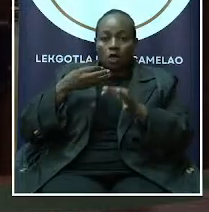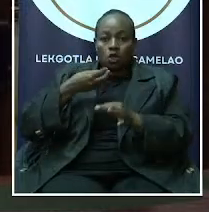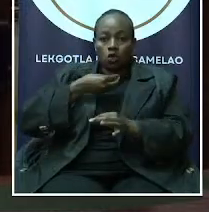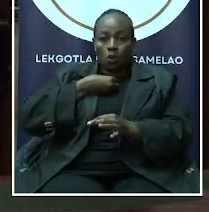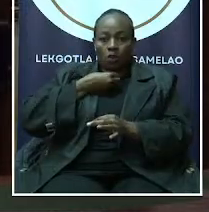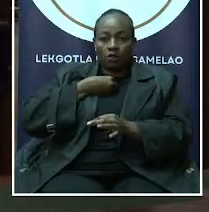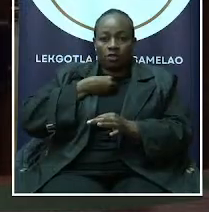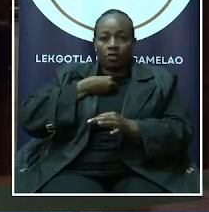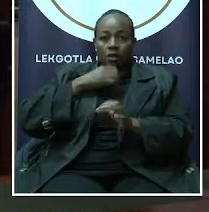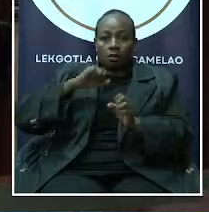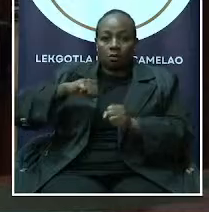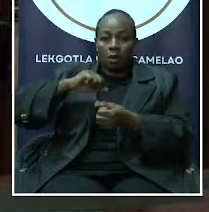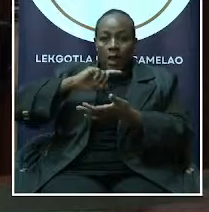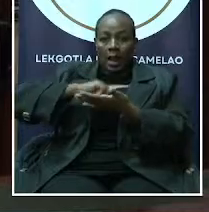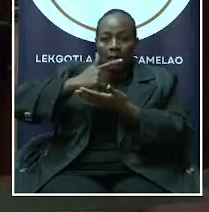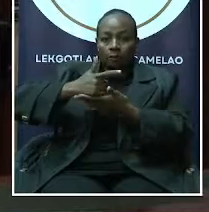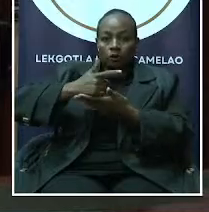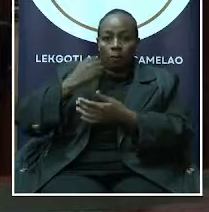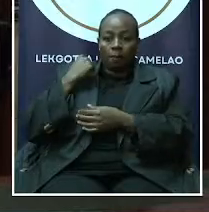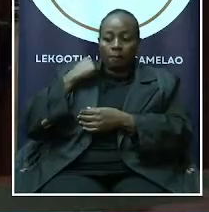of a laptop bag,